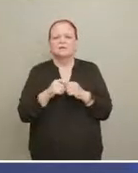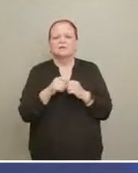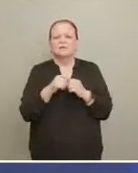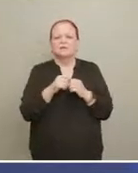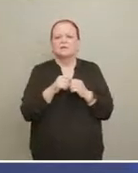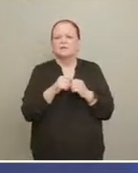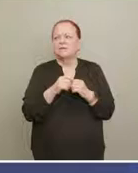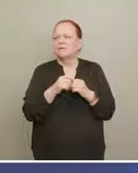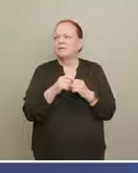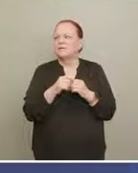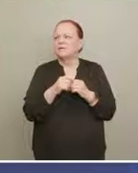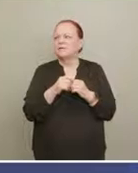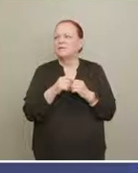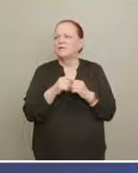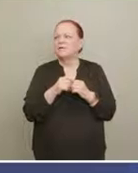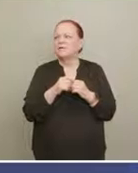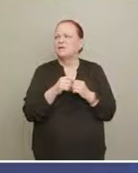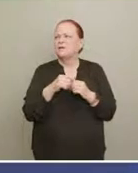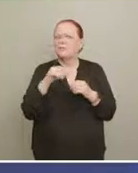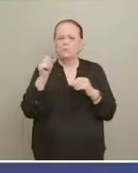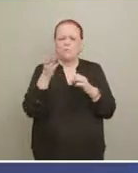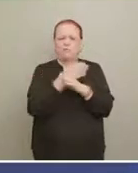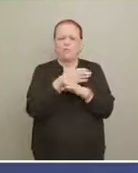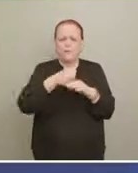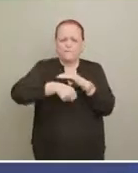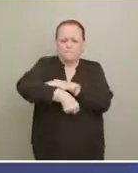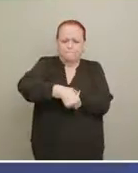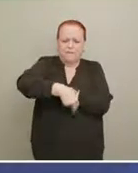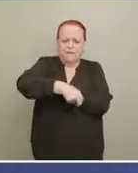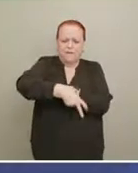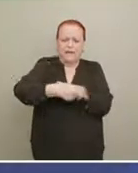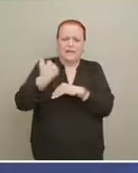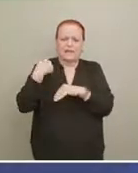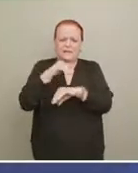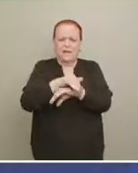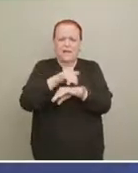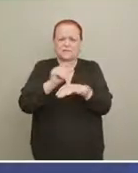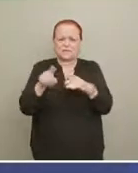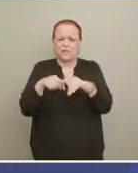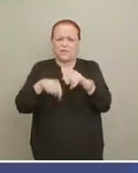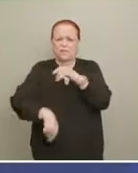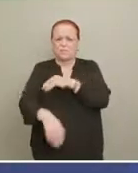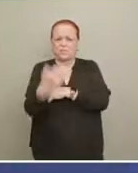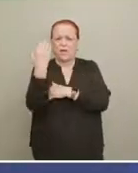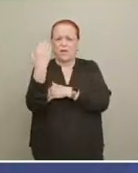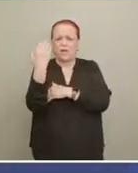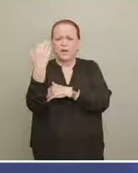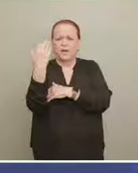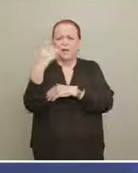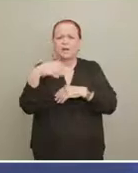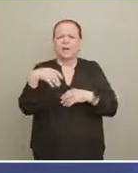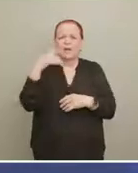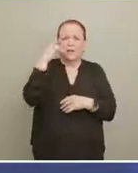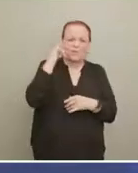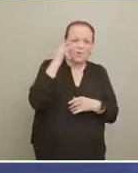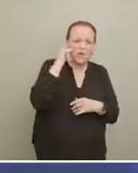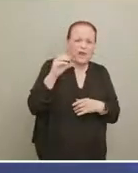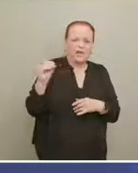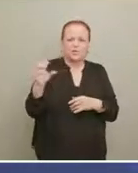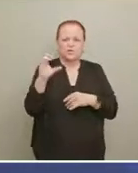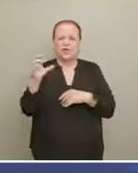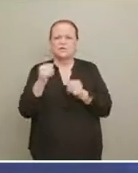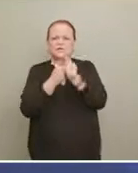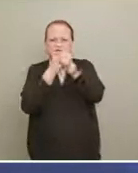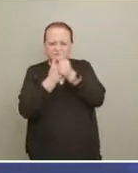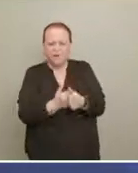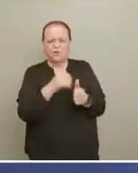right? Before midnight last night, so starting this morning, basically in California, and Orange County is following